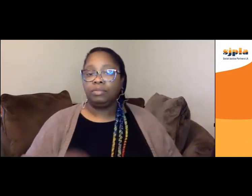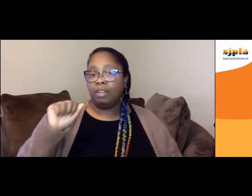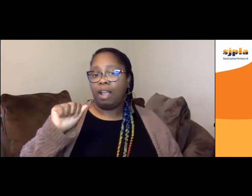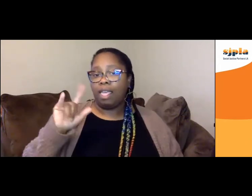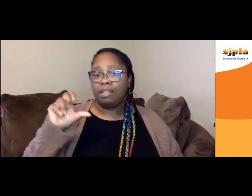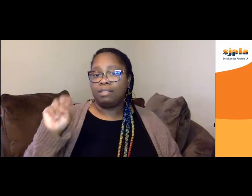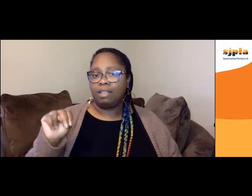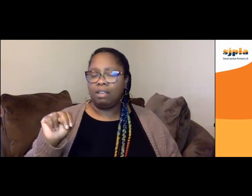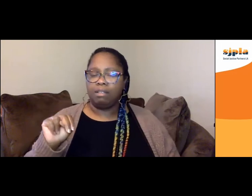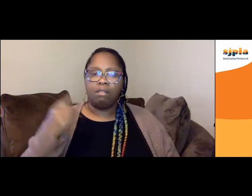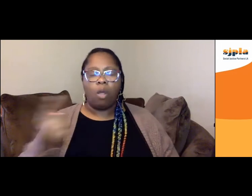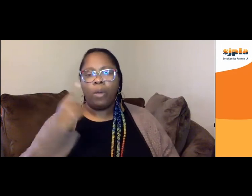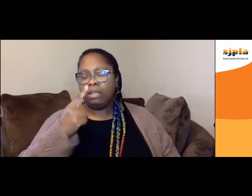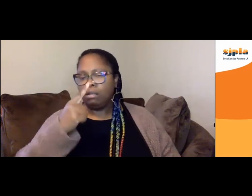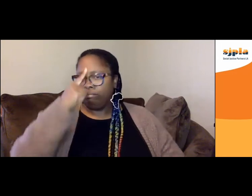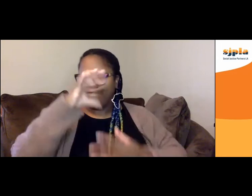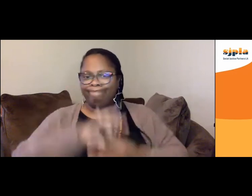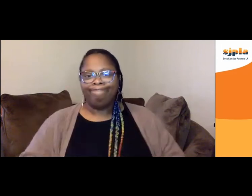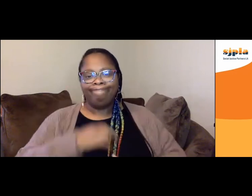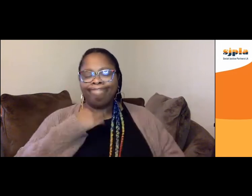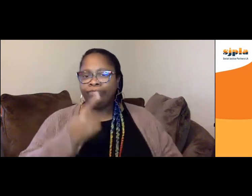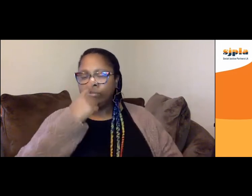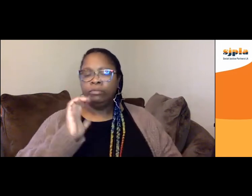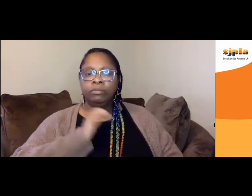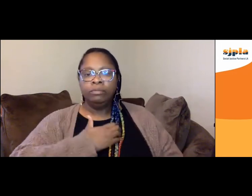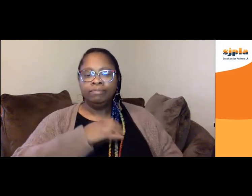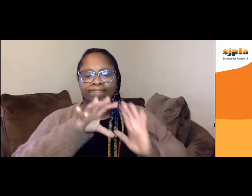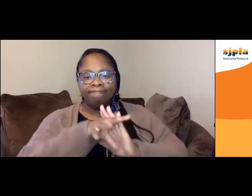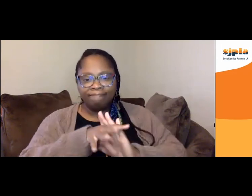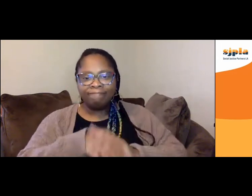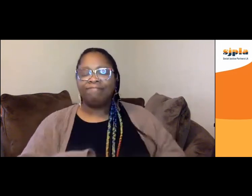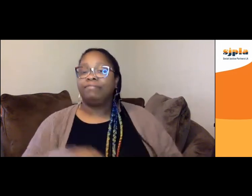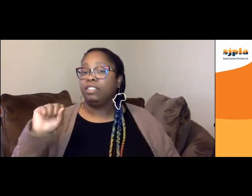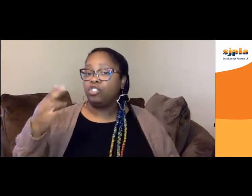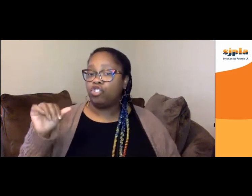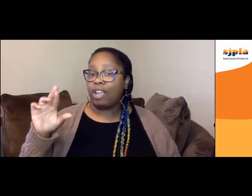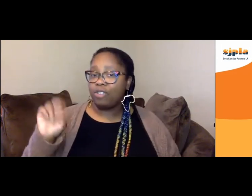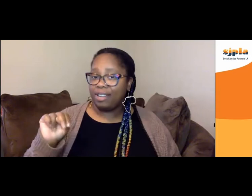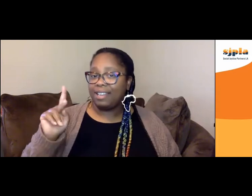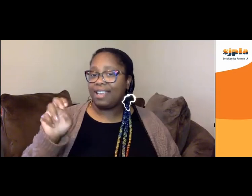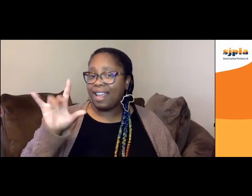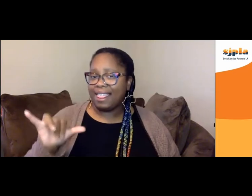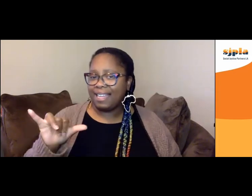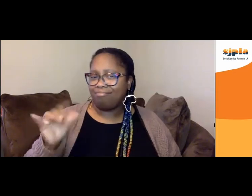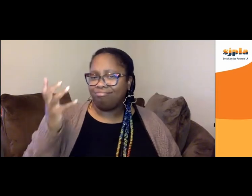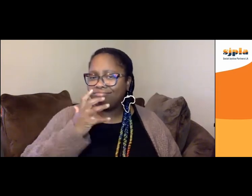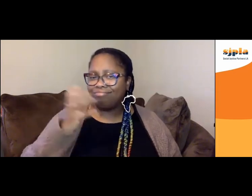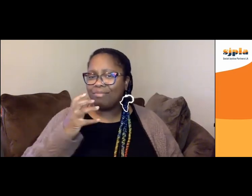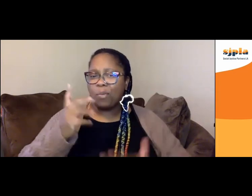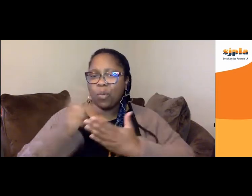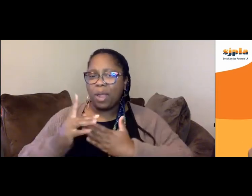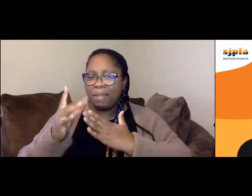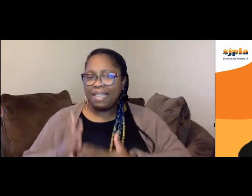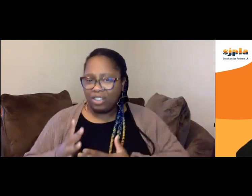the ever-grounding voice in our SJP video, and you'll hear from Sharon and Kelly, our fabulous program leaders, later